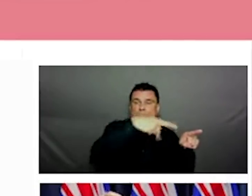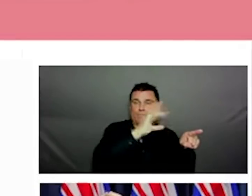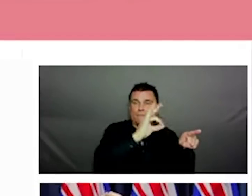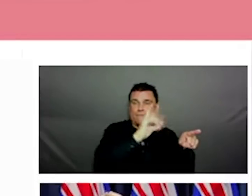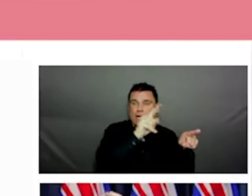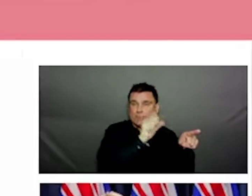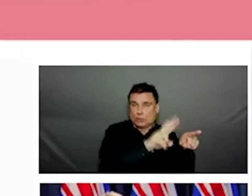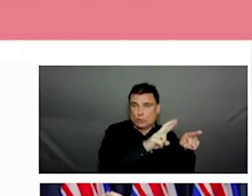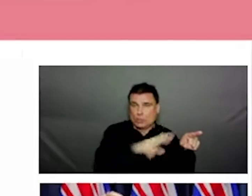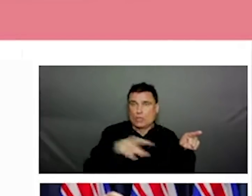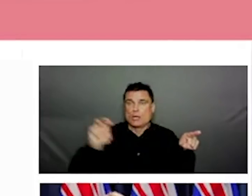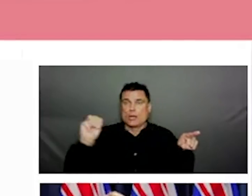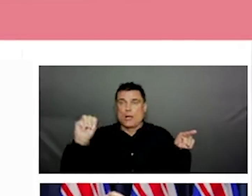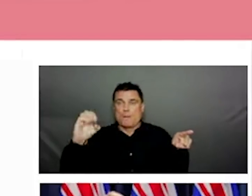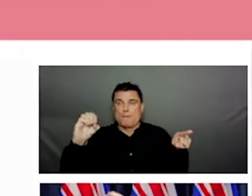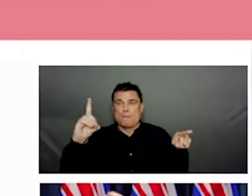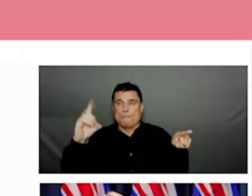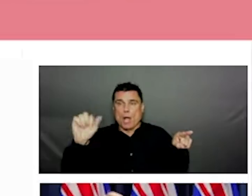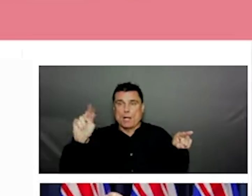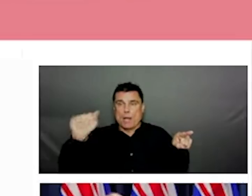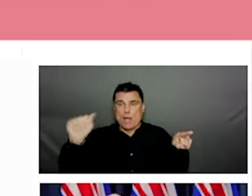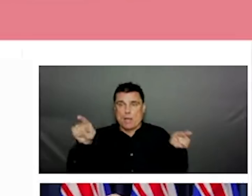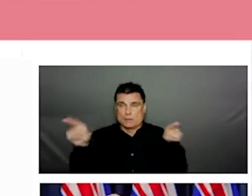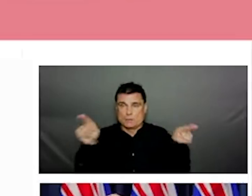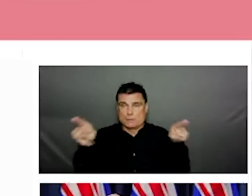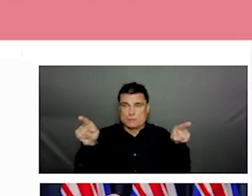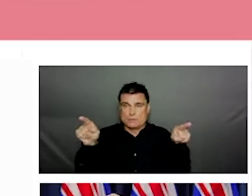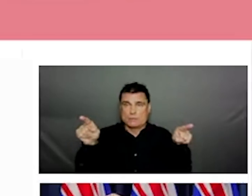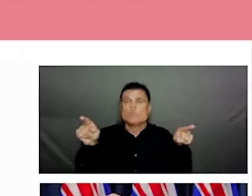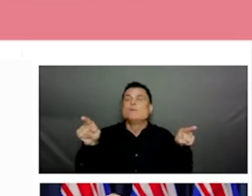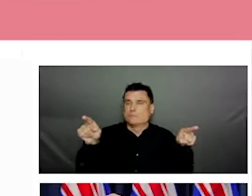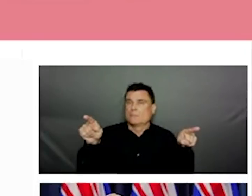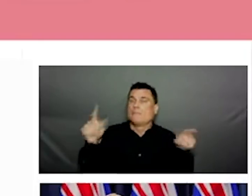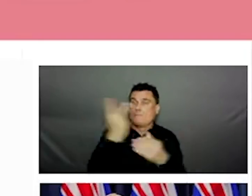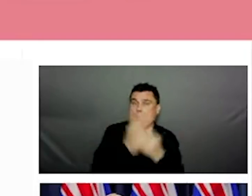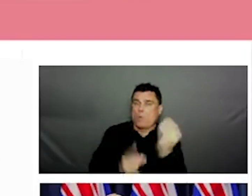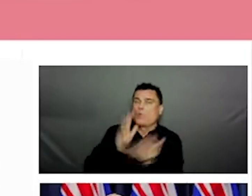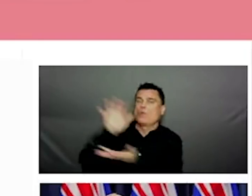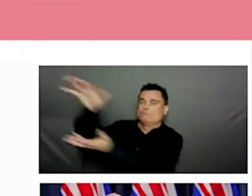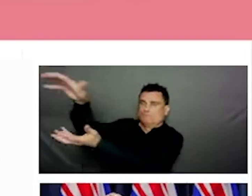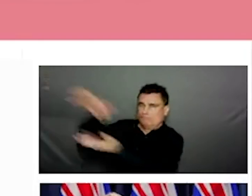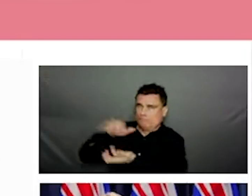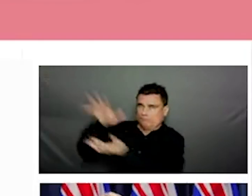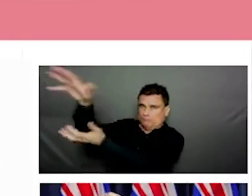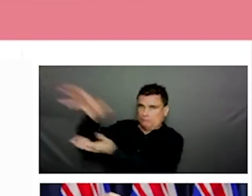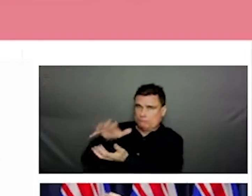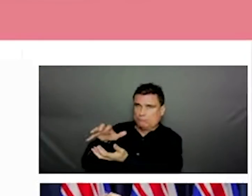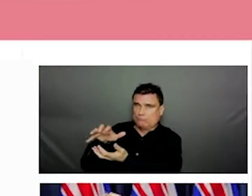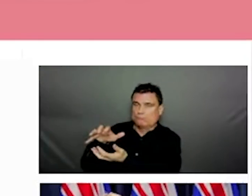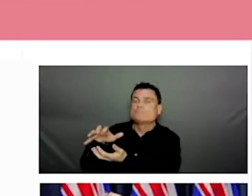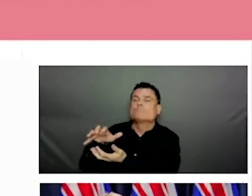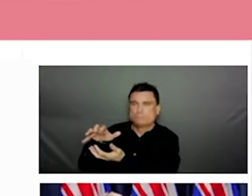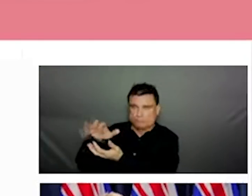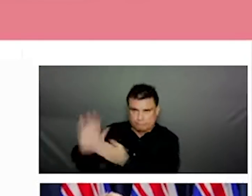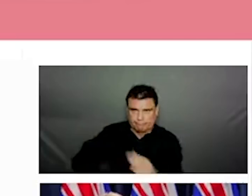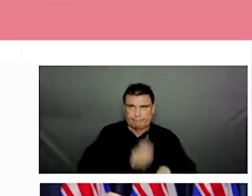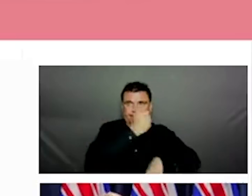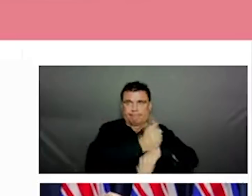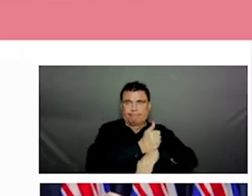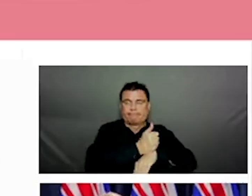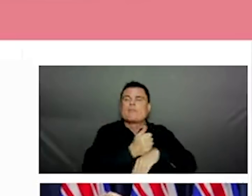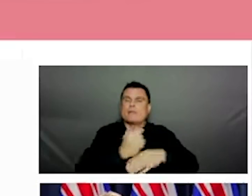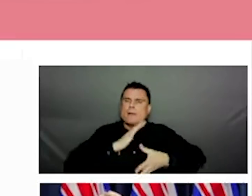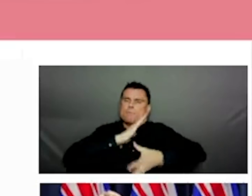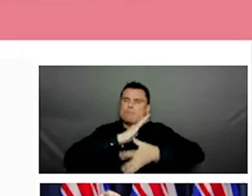as their first dose for the doses we received in December and into January. We've made that decision based